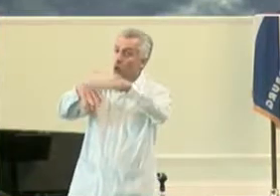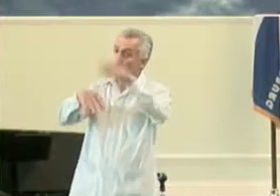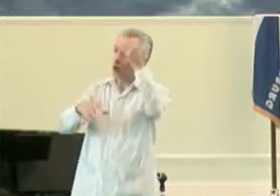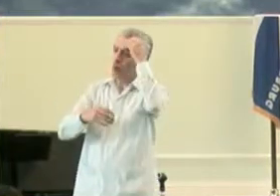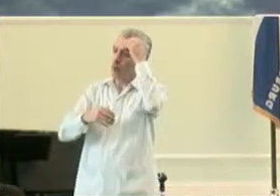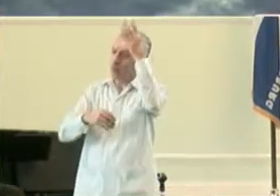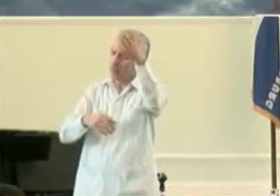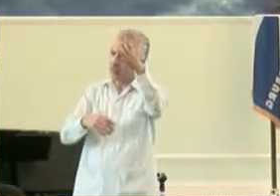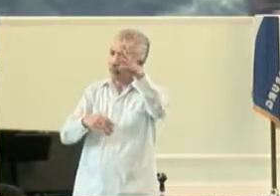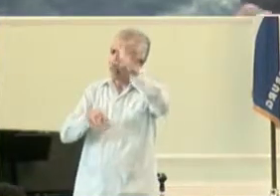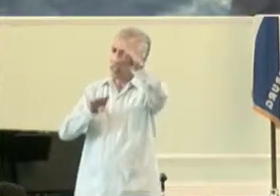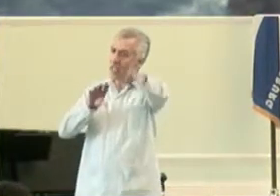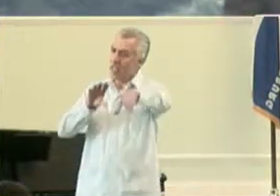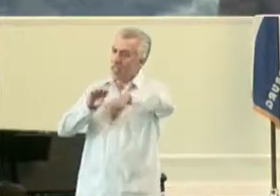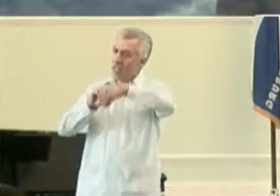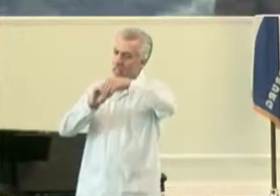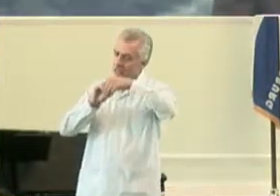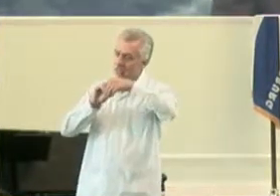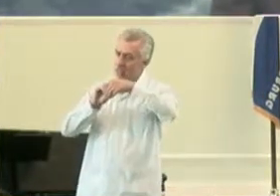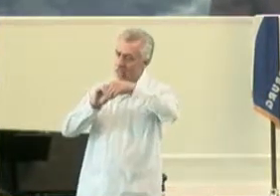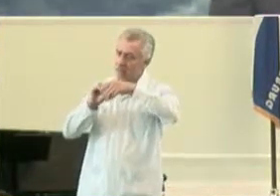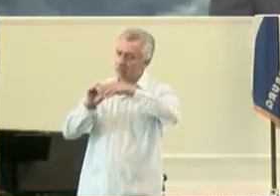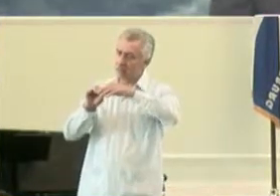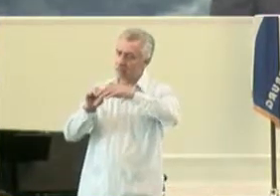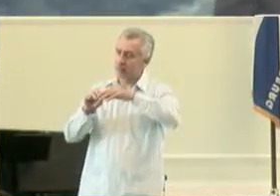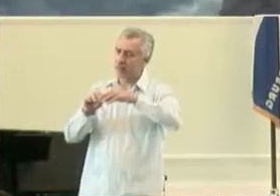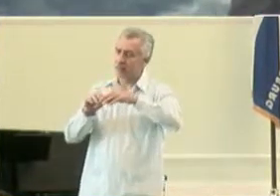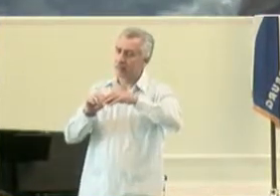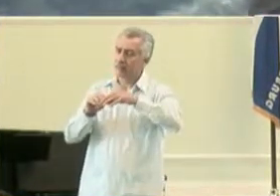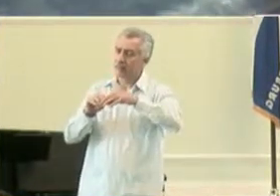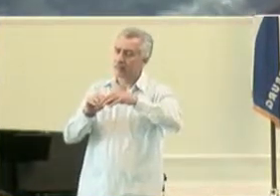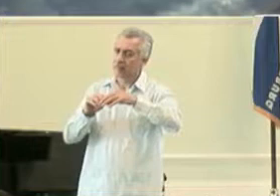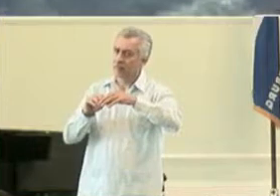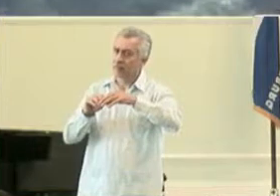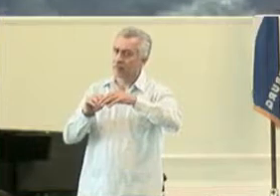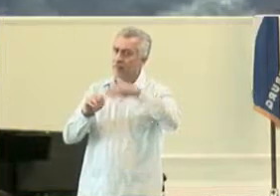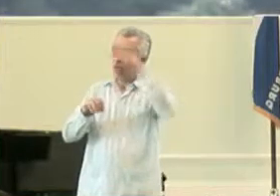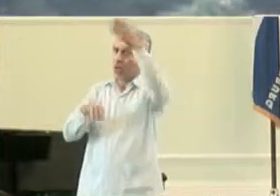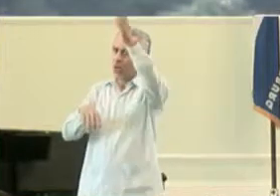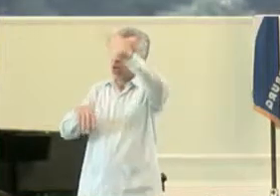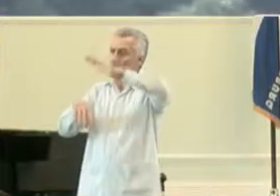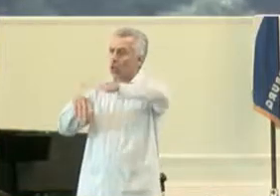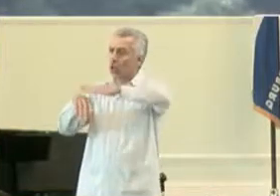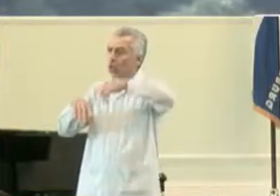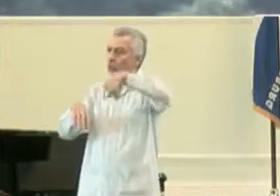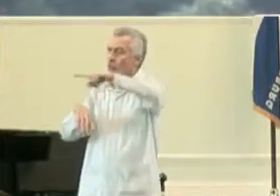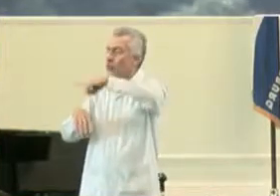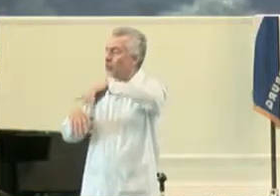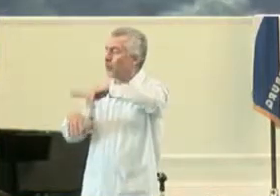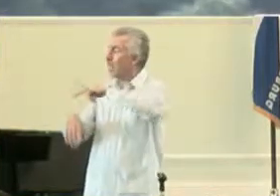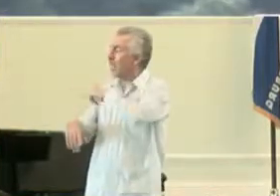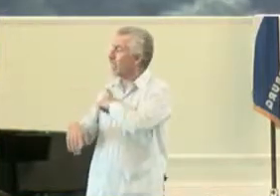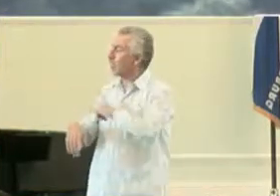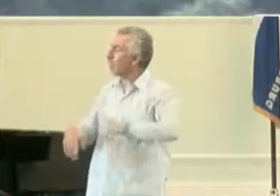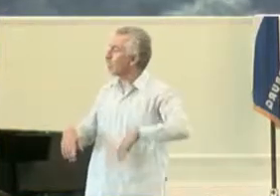obey God, which is the fruit of that relationship, but God calls us to be a kingdom of